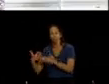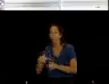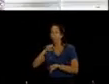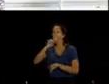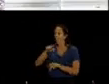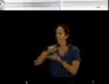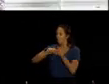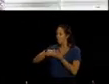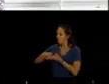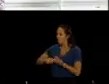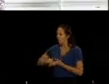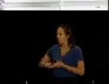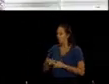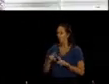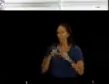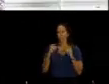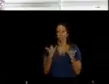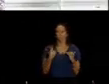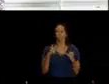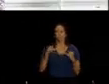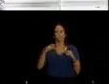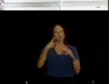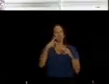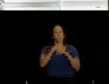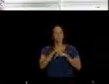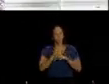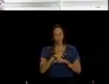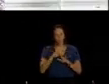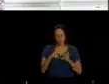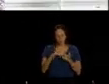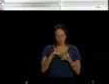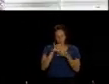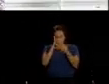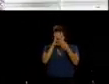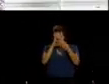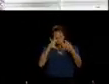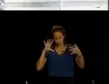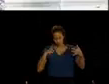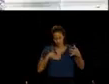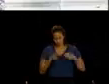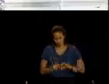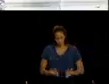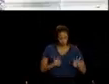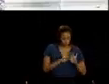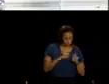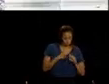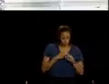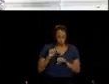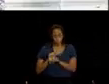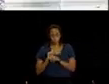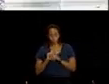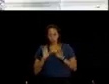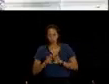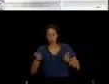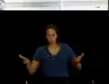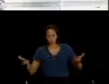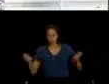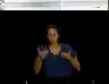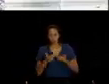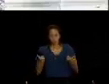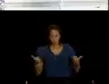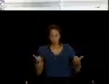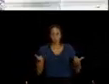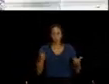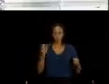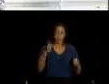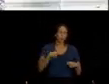then I had to really figure out a way to detach my worth from my work, right? So I was like, okay, I'm going